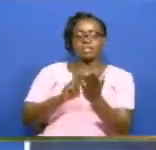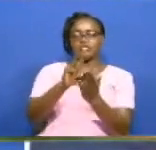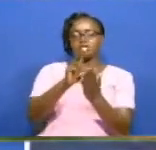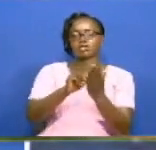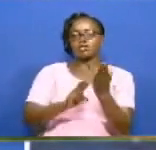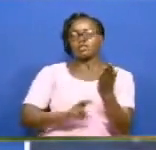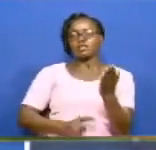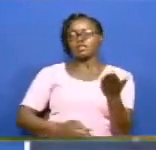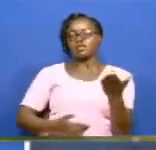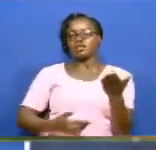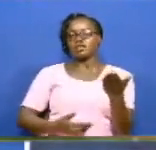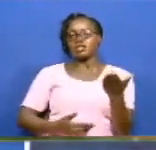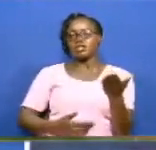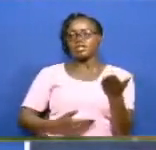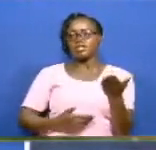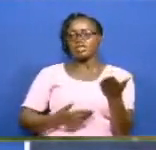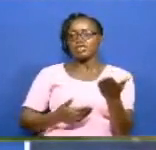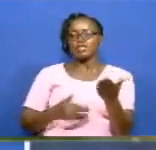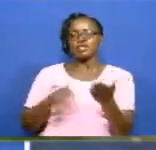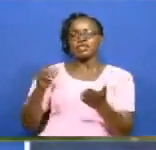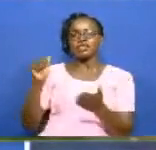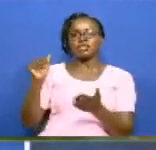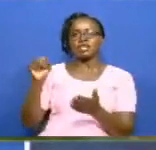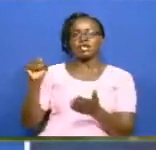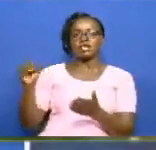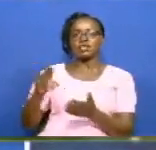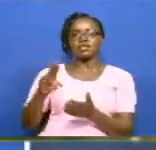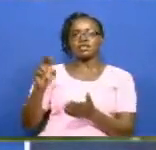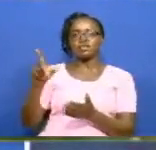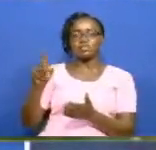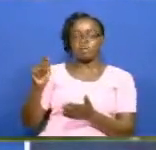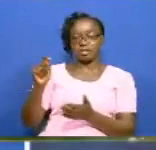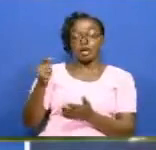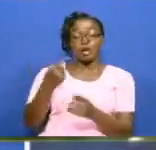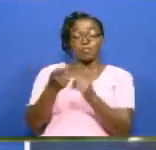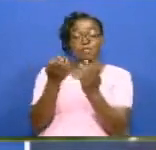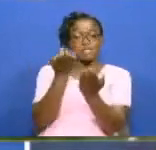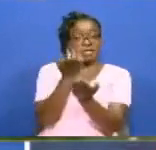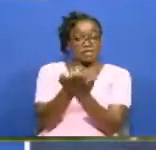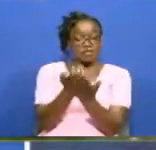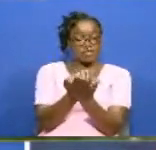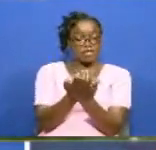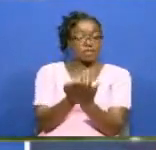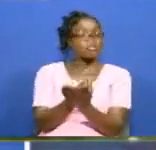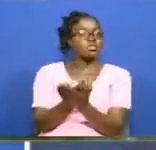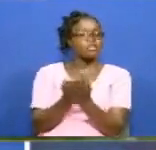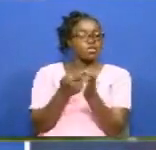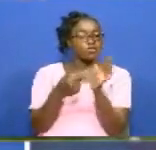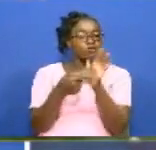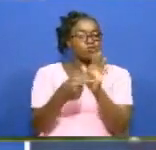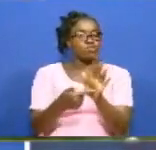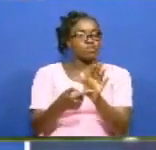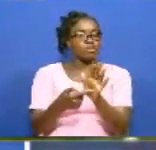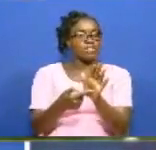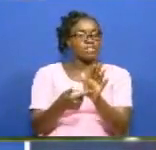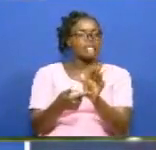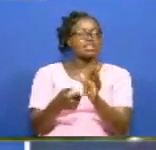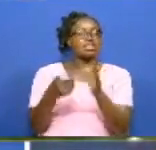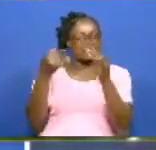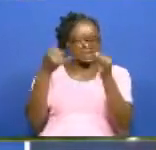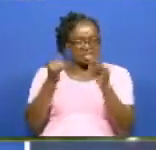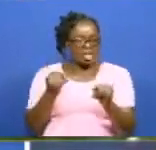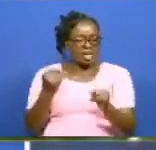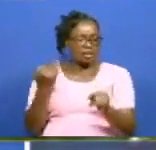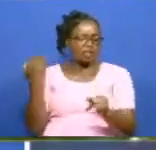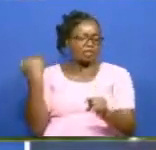was being preferred is assault. But from the evidence that has been shown, for me, I think this is an attempted murder.